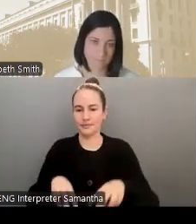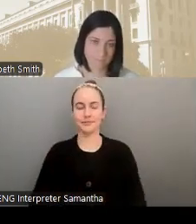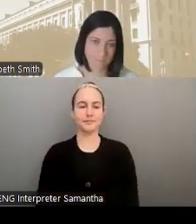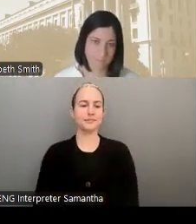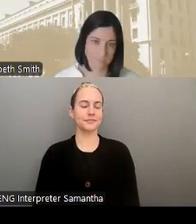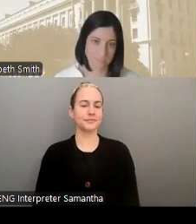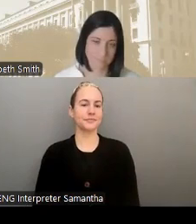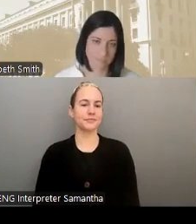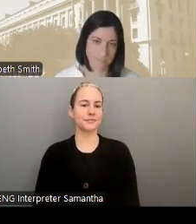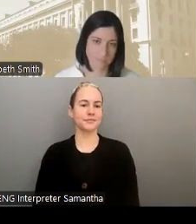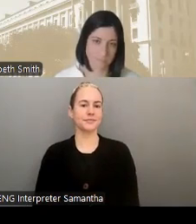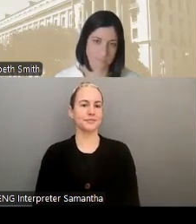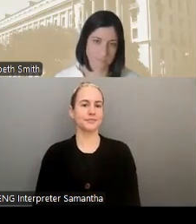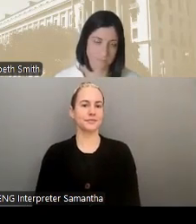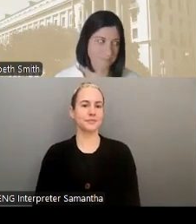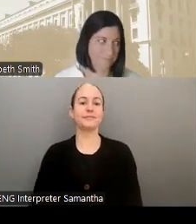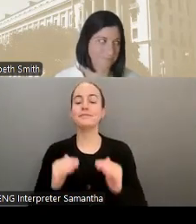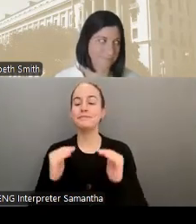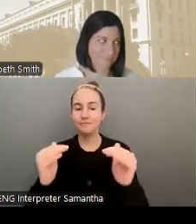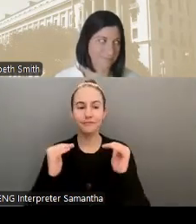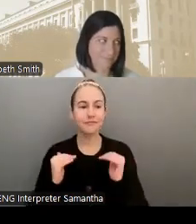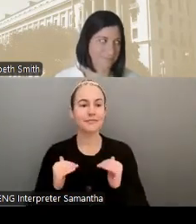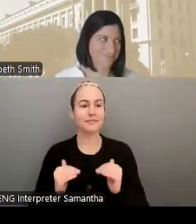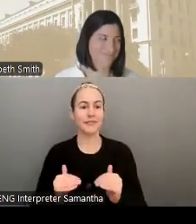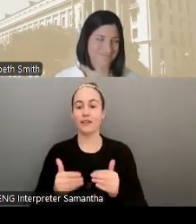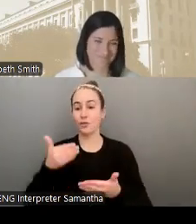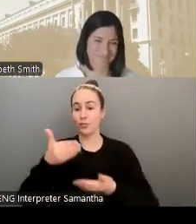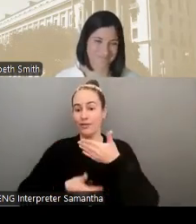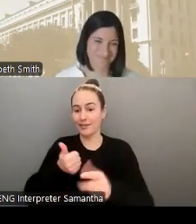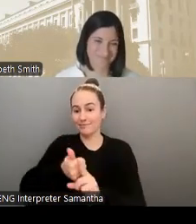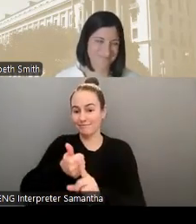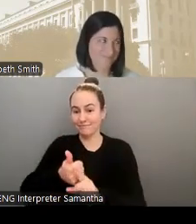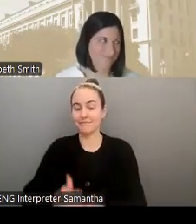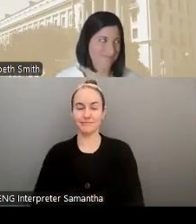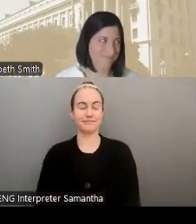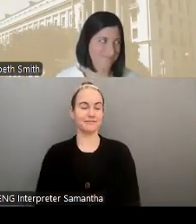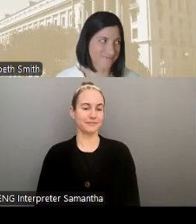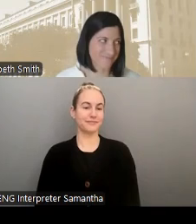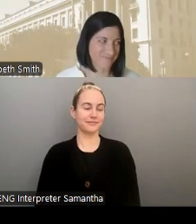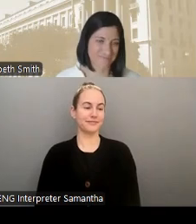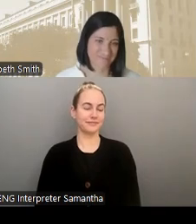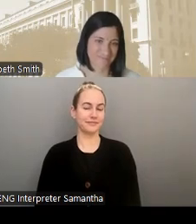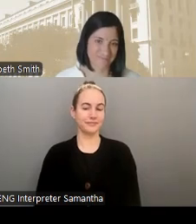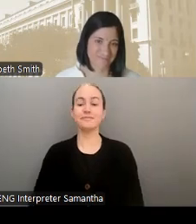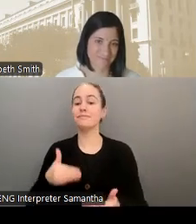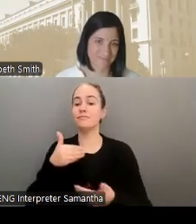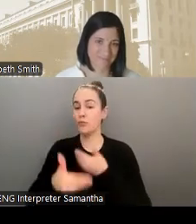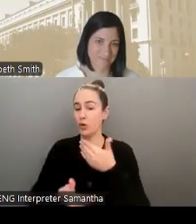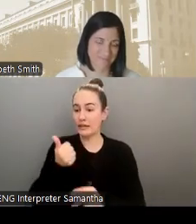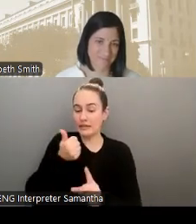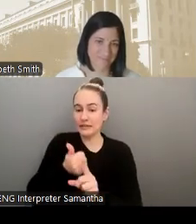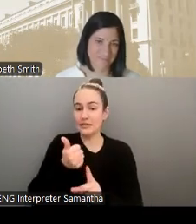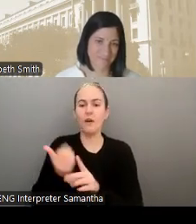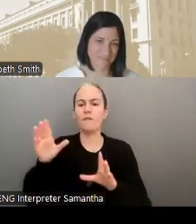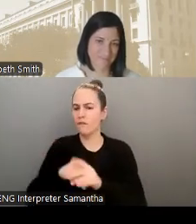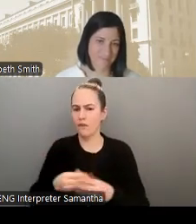So then we have what's called the audit process. That part of that audit process is going to involve an